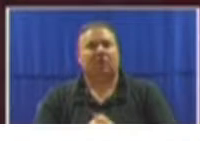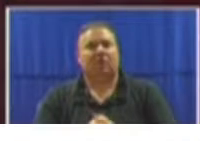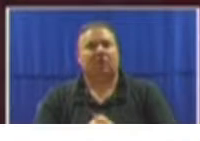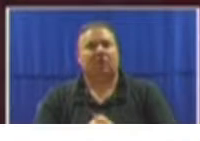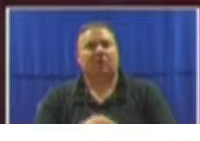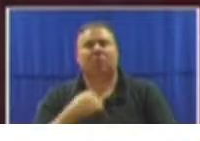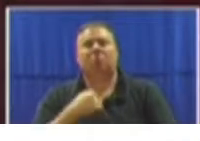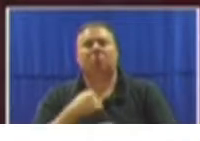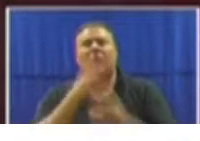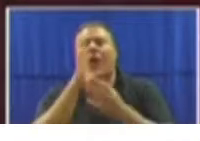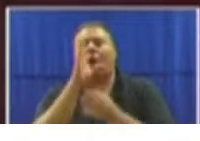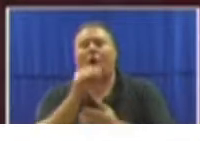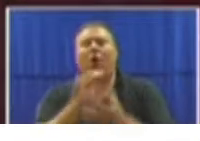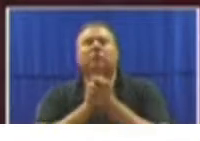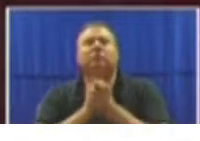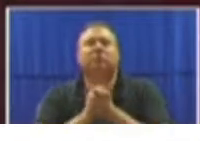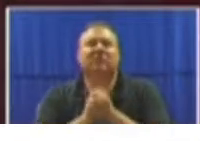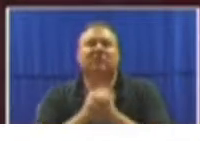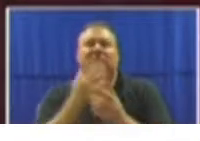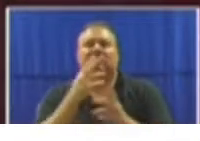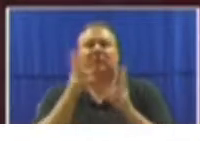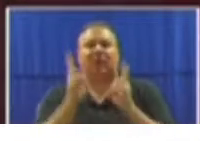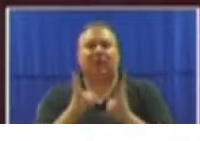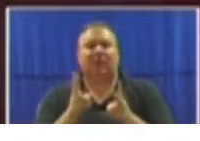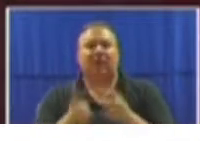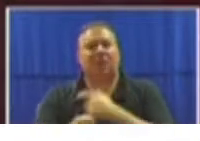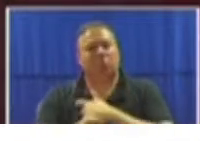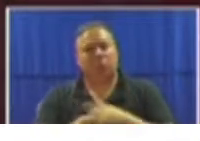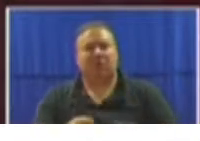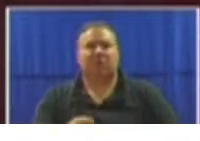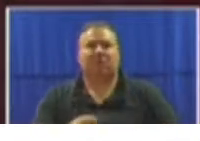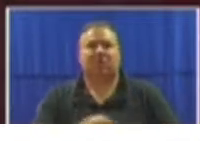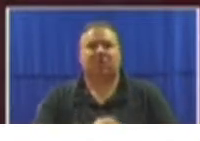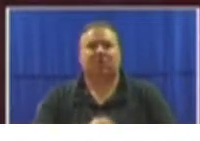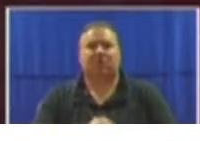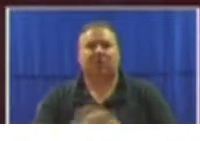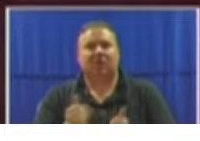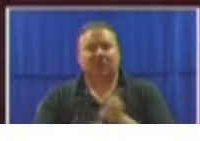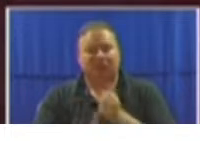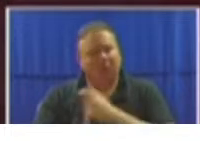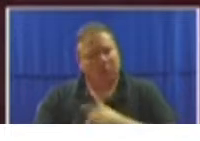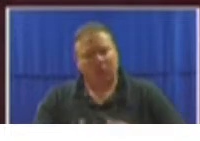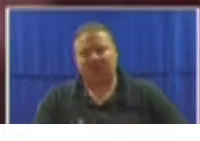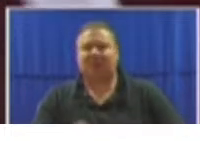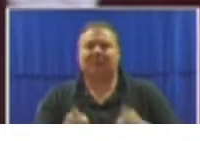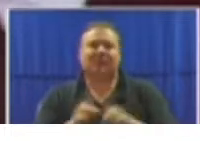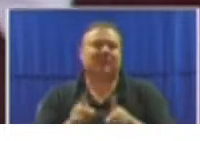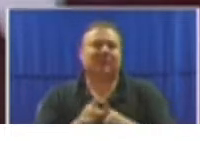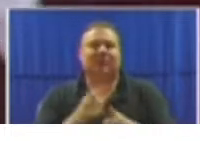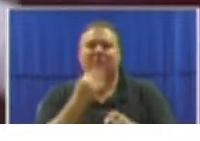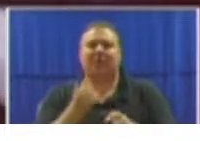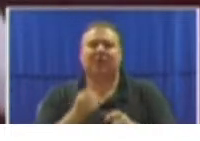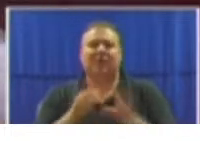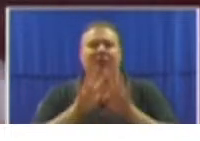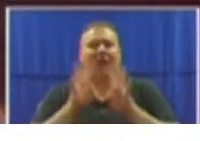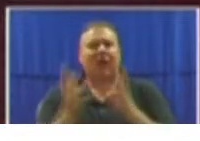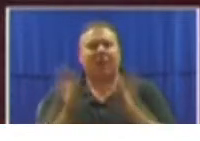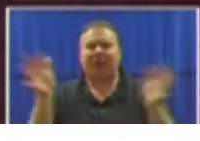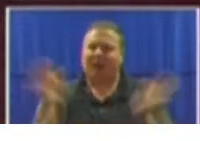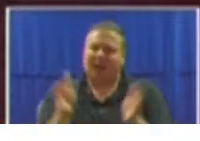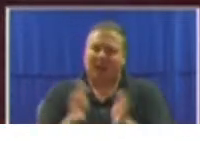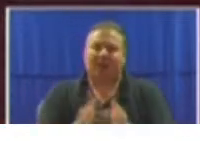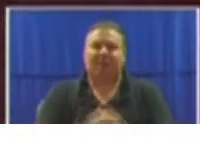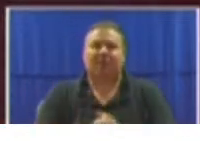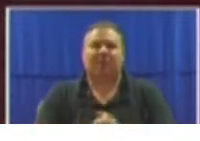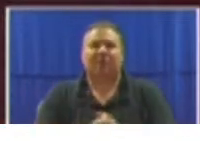plead once again with the President, Mr. Deputy President, to reduce this cabinet. Otherwise, we are not